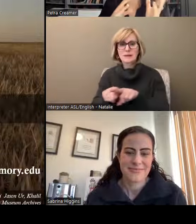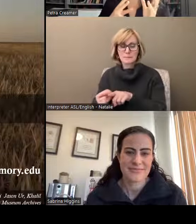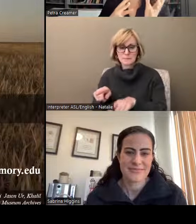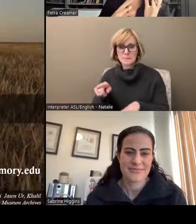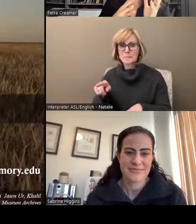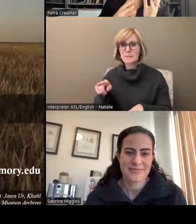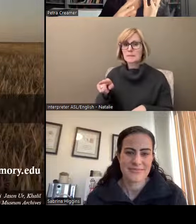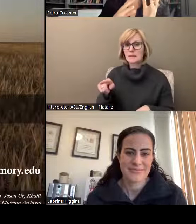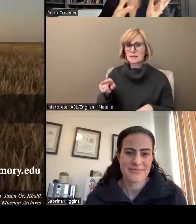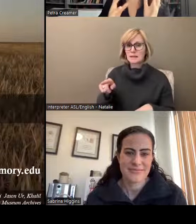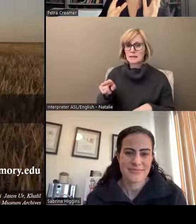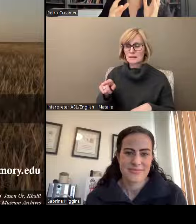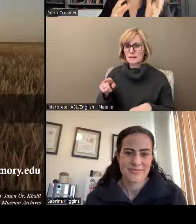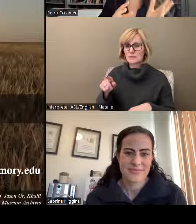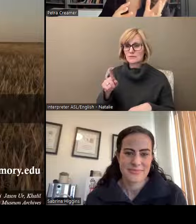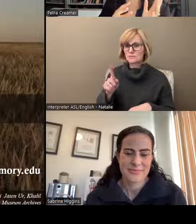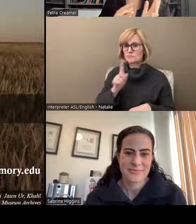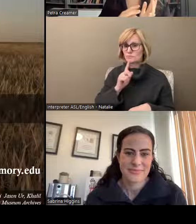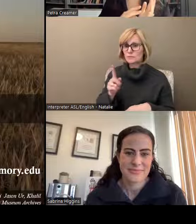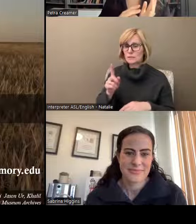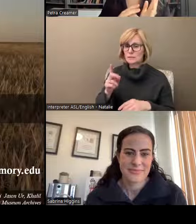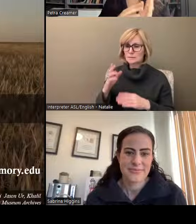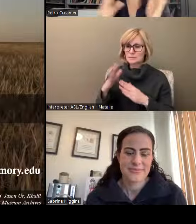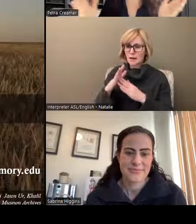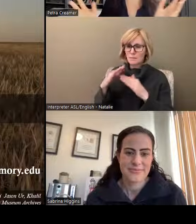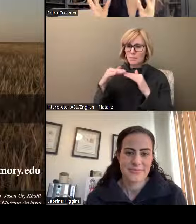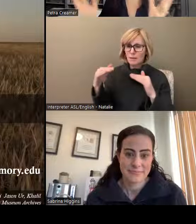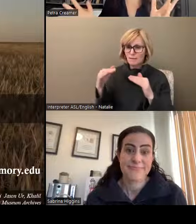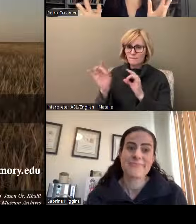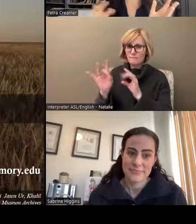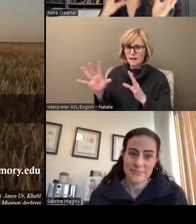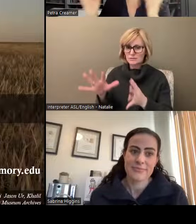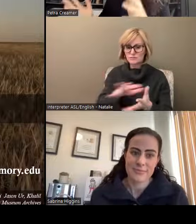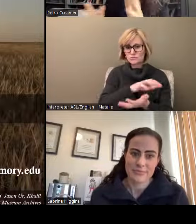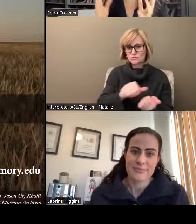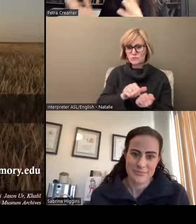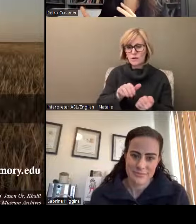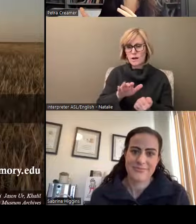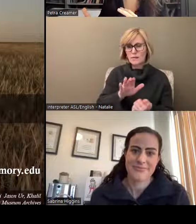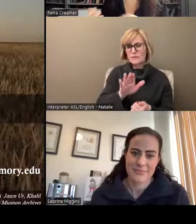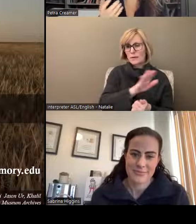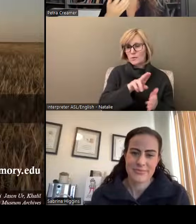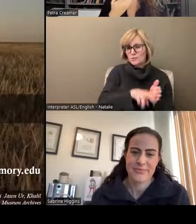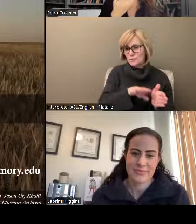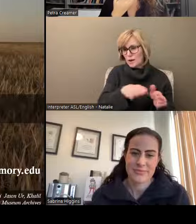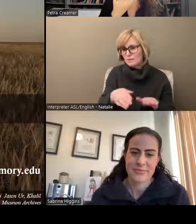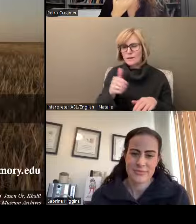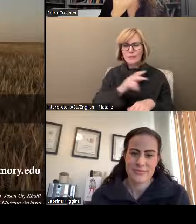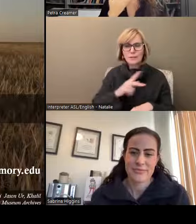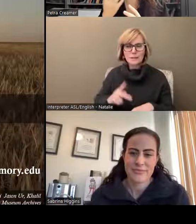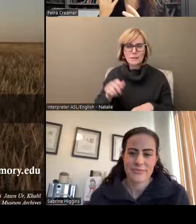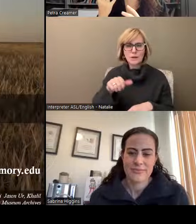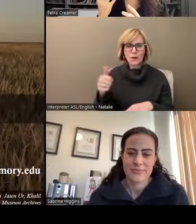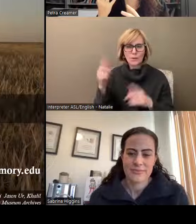was considered like the highest form of violence to then desecrate the graves of like other kings or other enemies and stuff like that, because